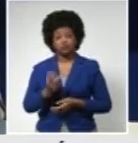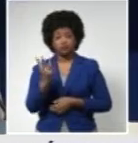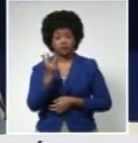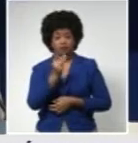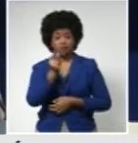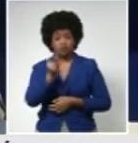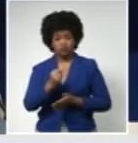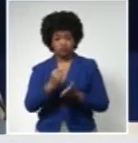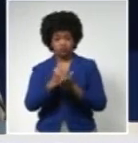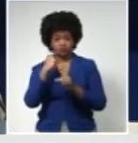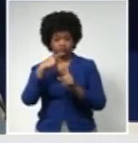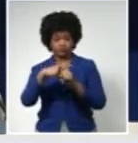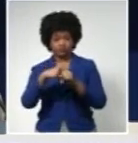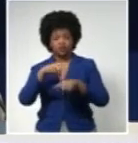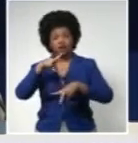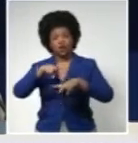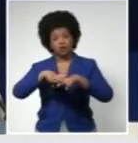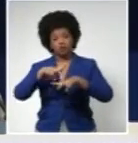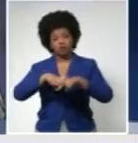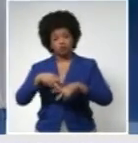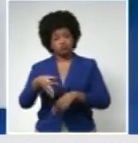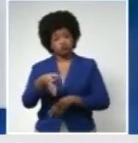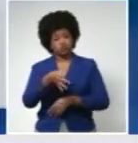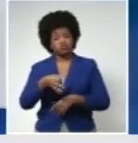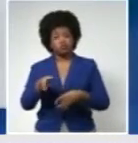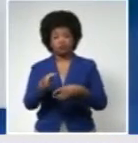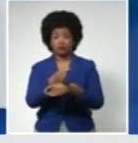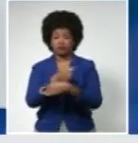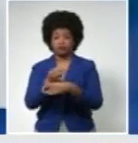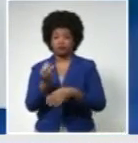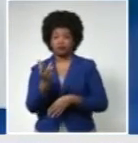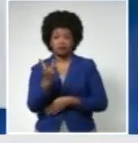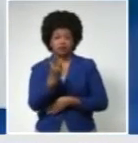of confirmed cases every